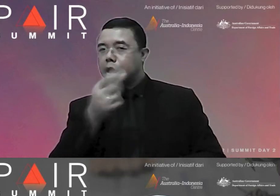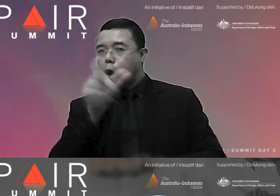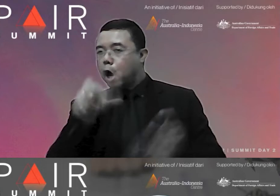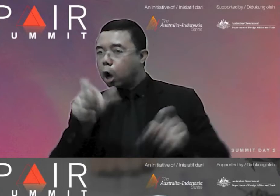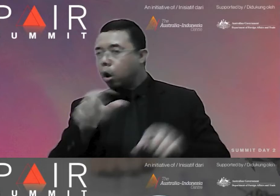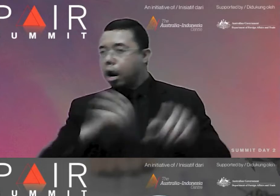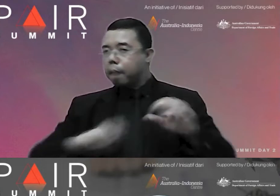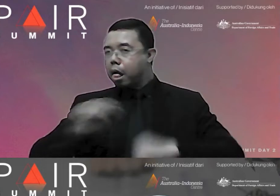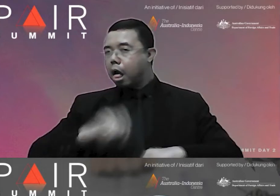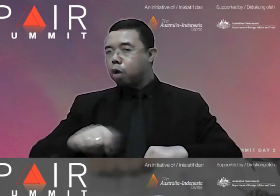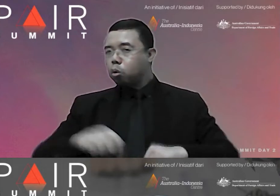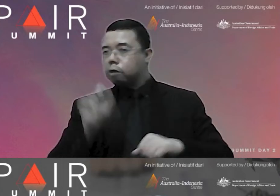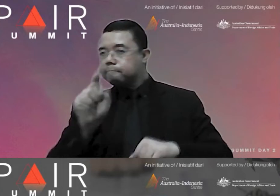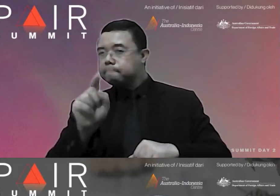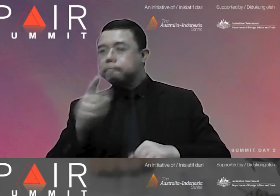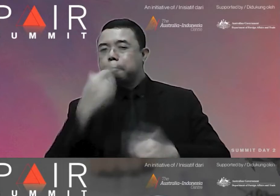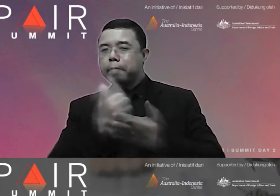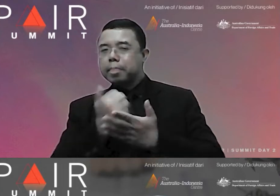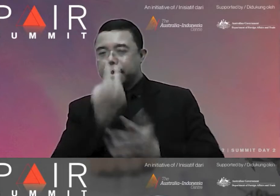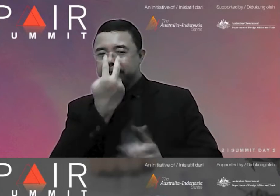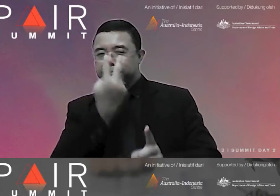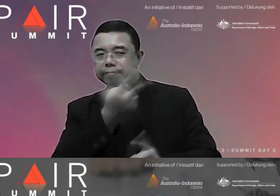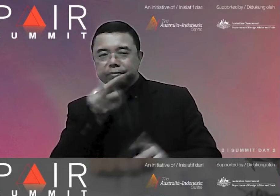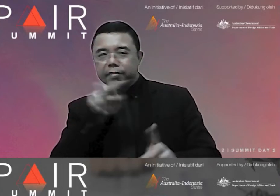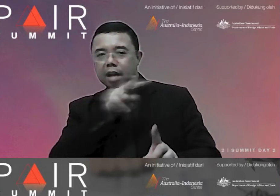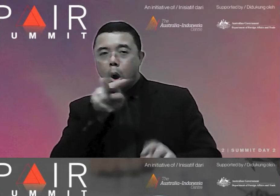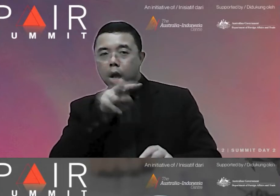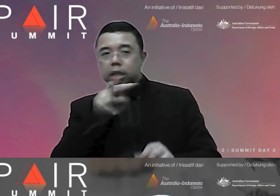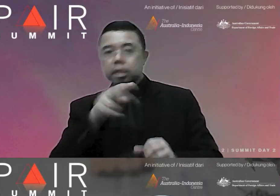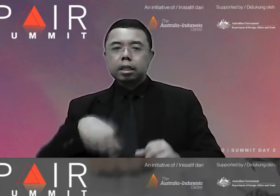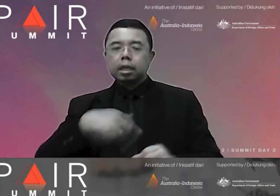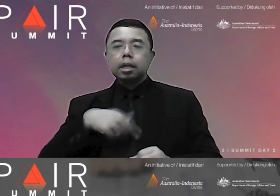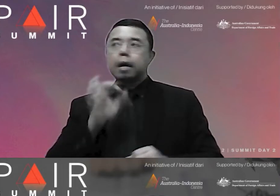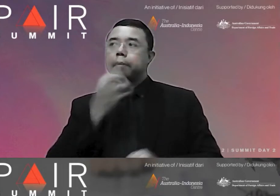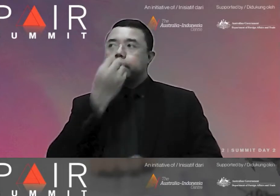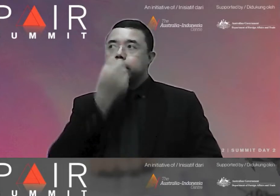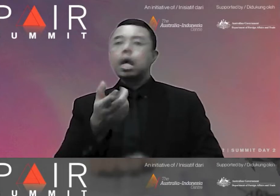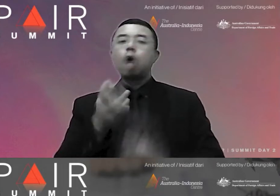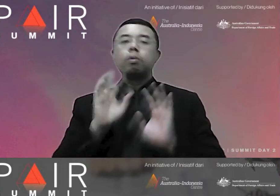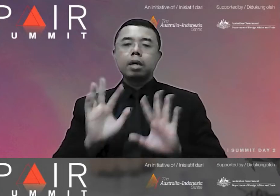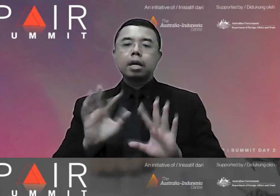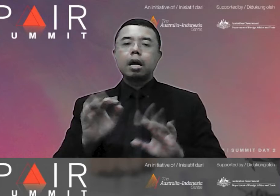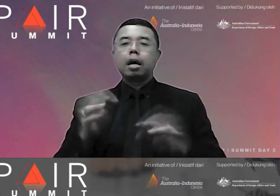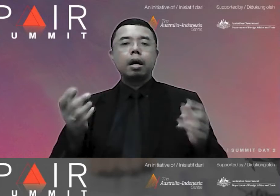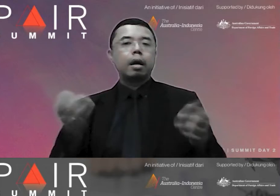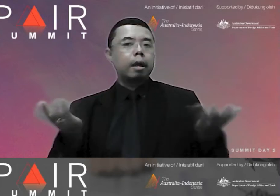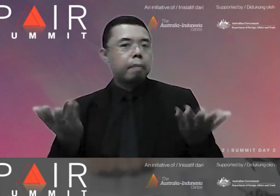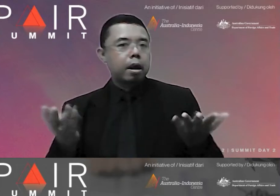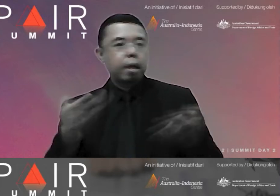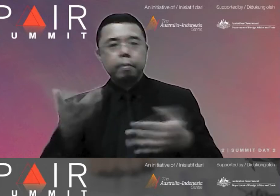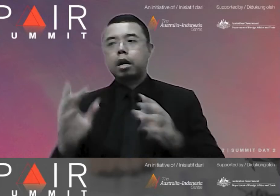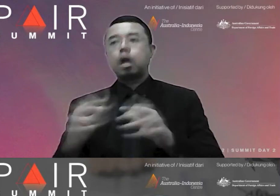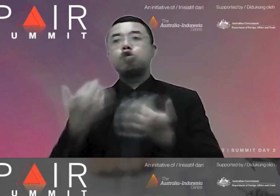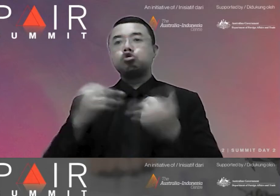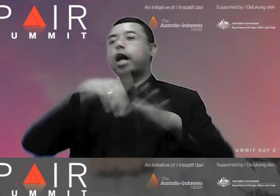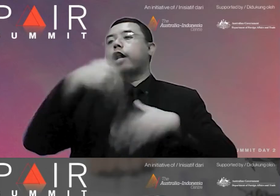to mention a lot about where they still congregate in dining room, in other places where they have been told not